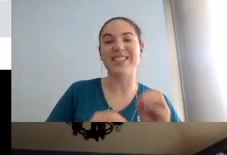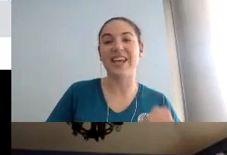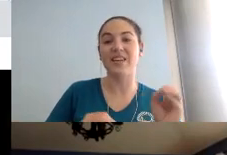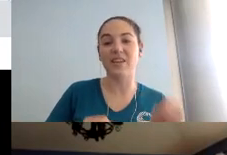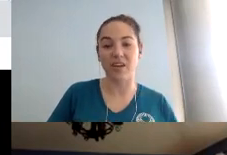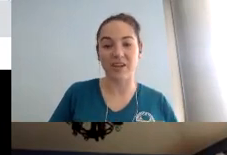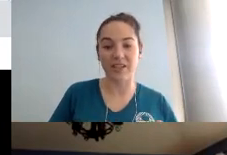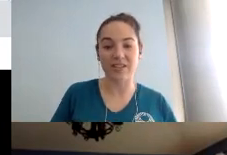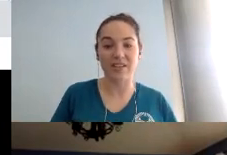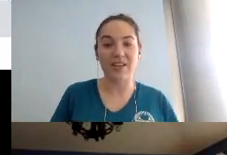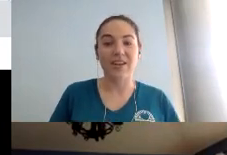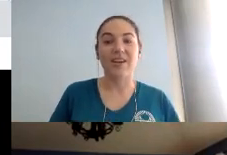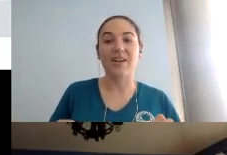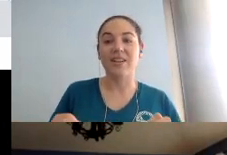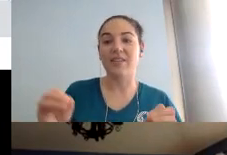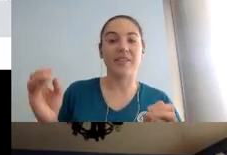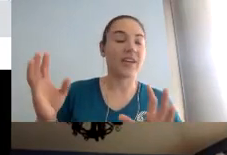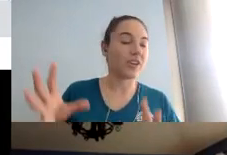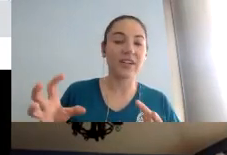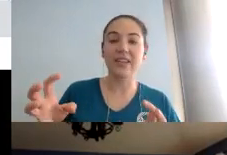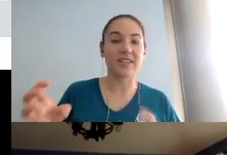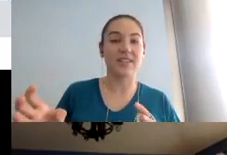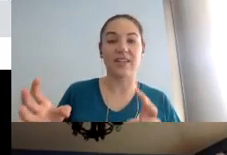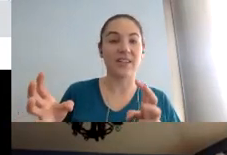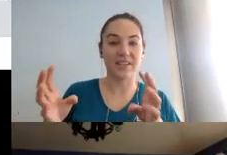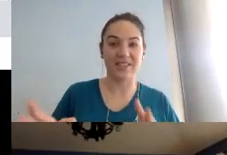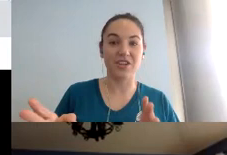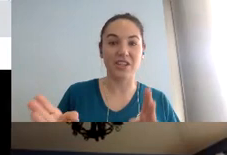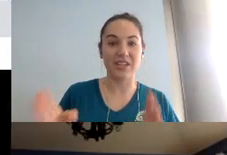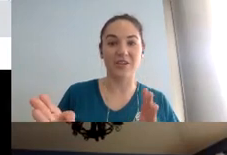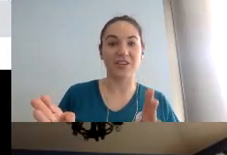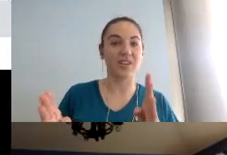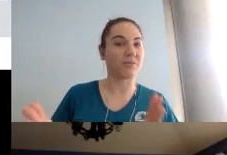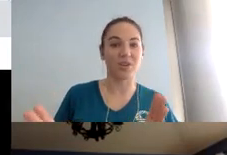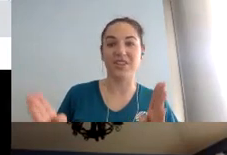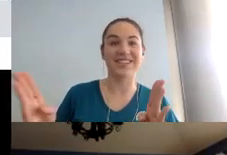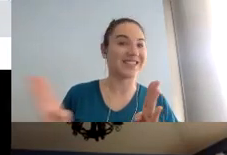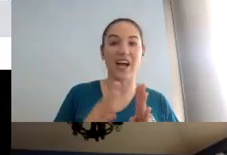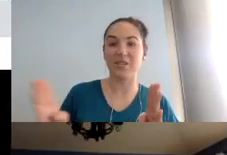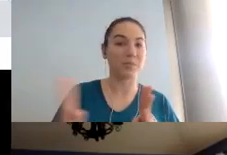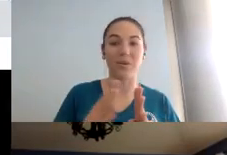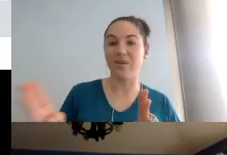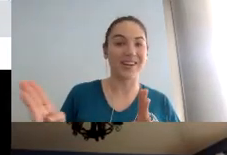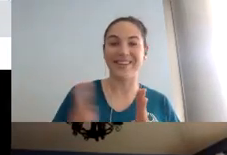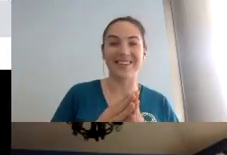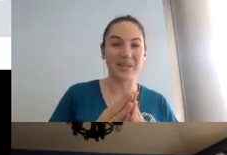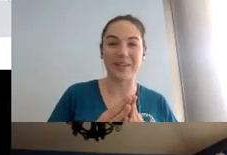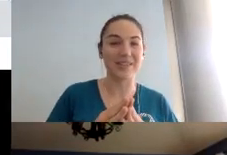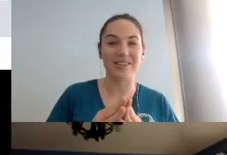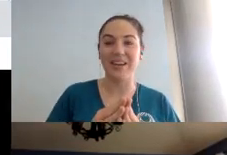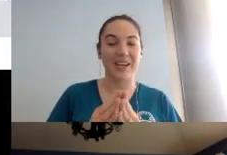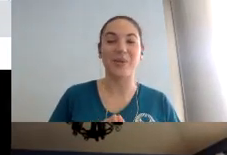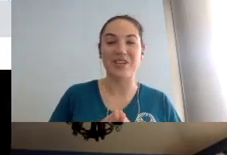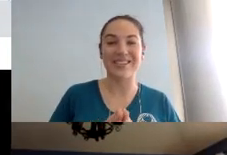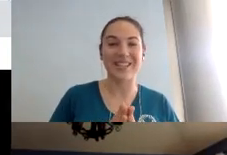up to 10 guardians. Currently, the Synergy integration unfortunately does not pull guardian